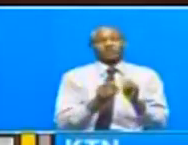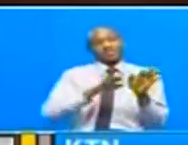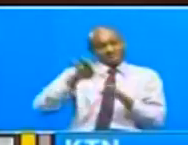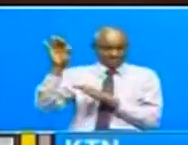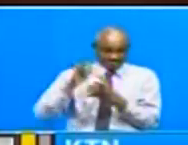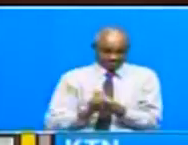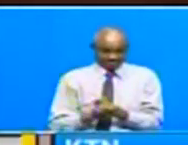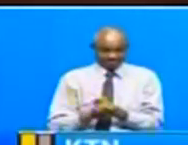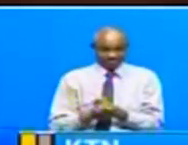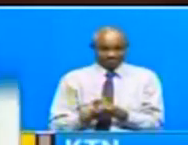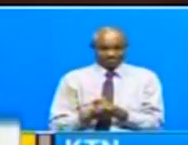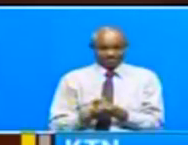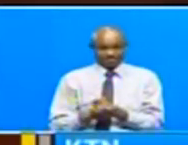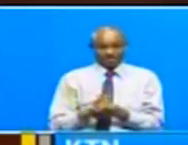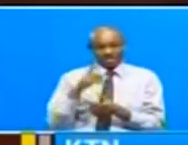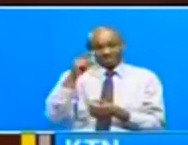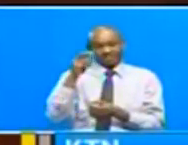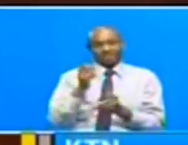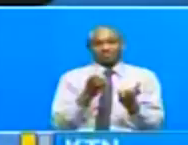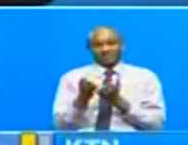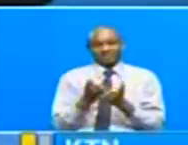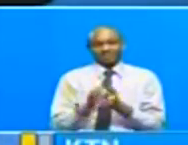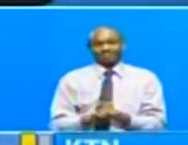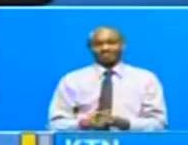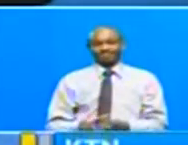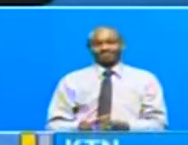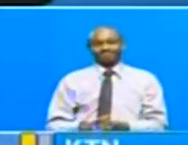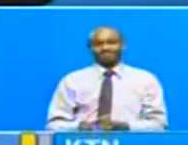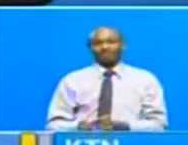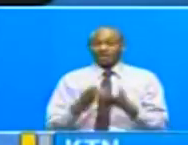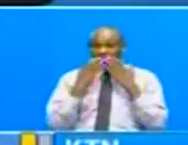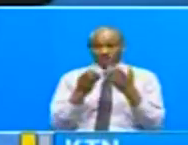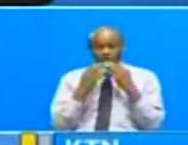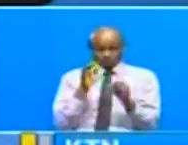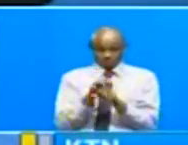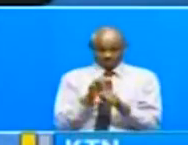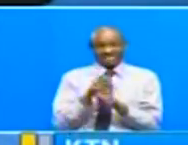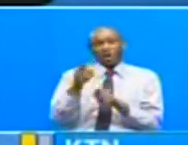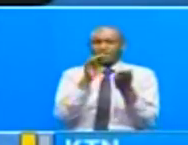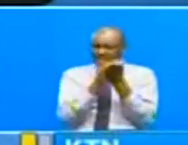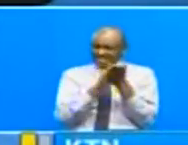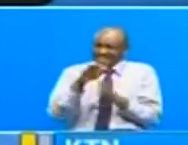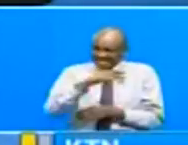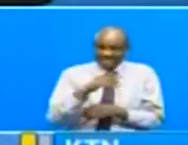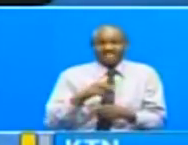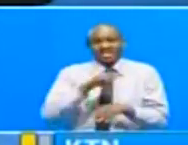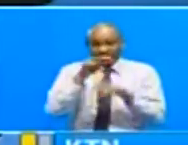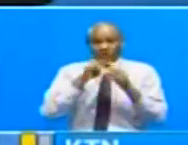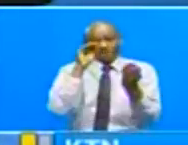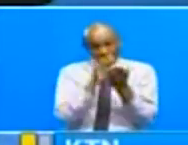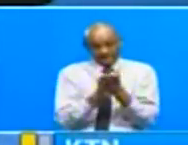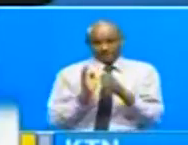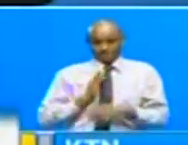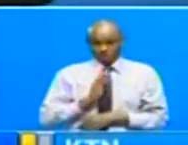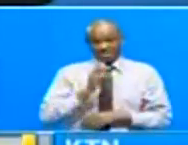House. Adelaide Changole, KTN Business. Many thanks, Adelaide. And still in the banking sector, the National Bank